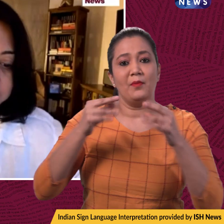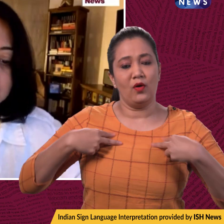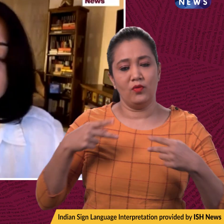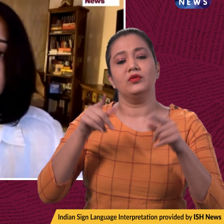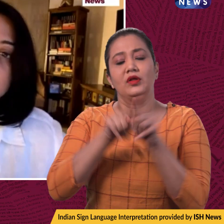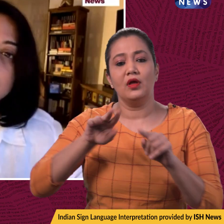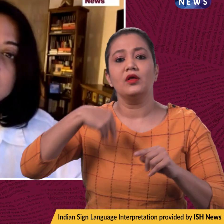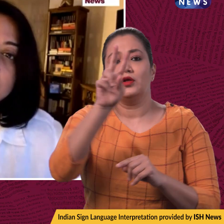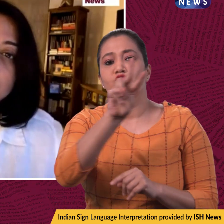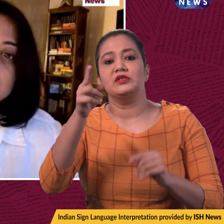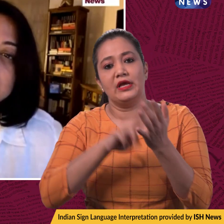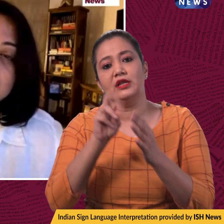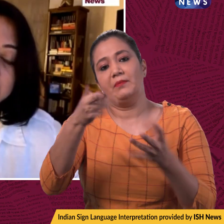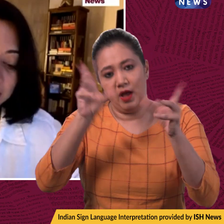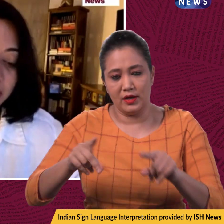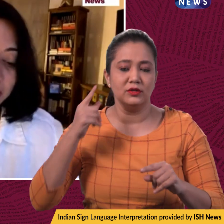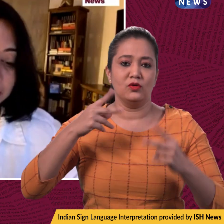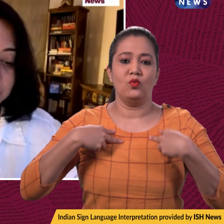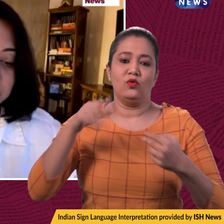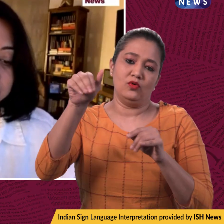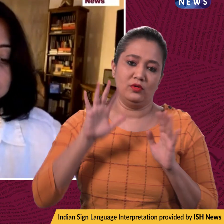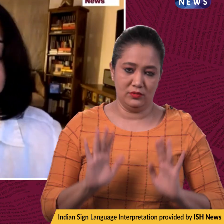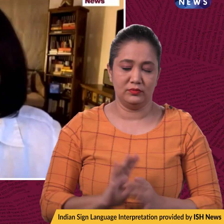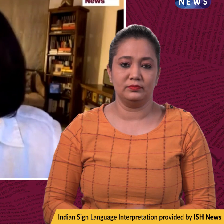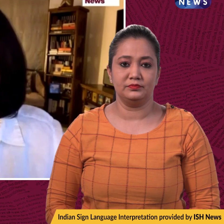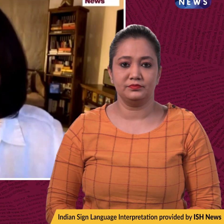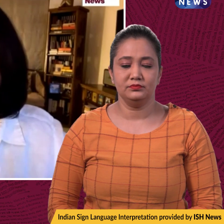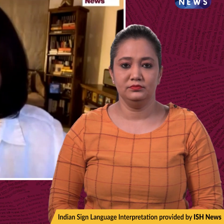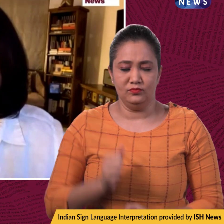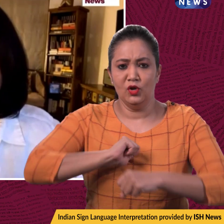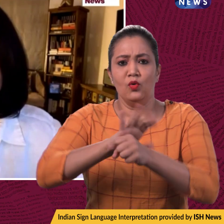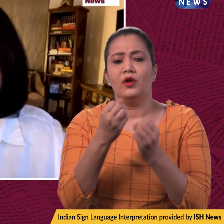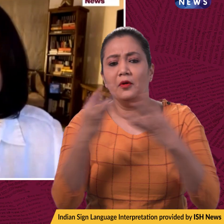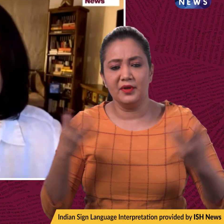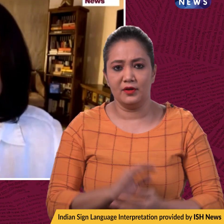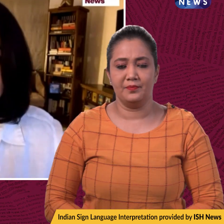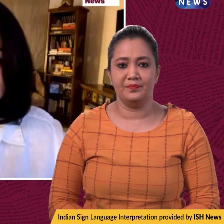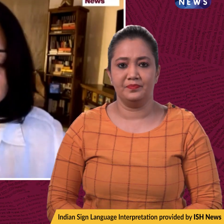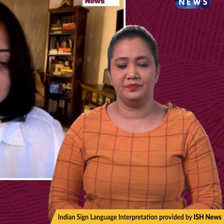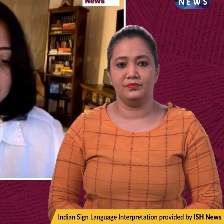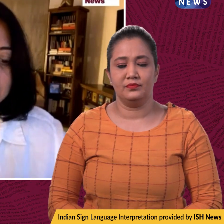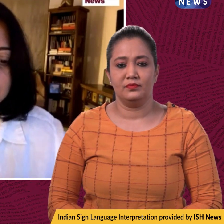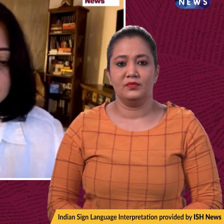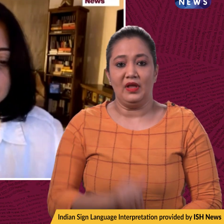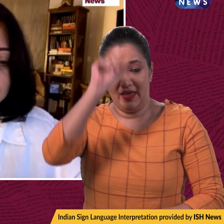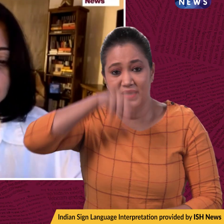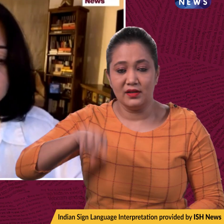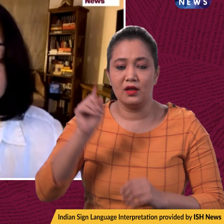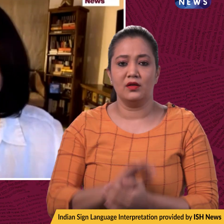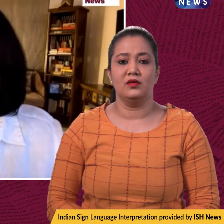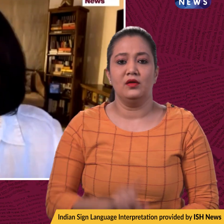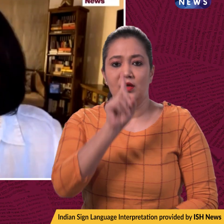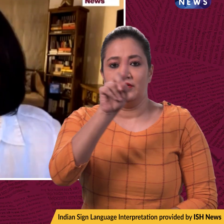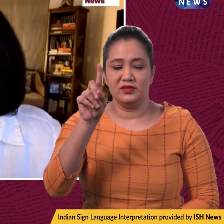Mumbai. Matter will be heard on the 22nd of November. A look at our COVID numbers. It stayed steady. India has